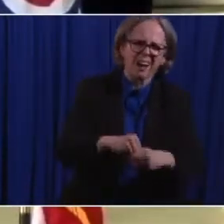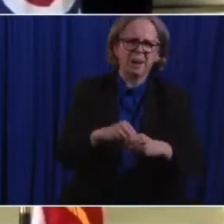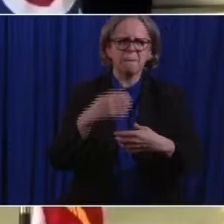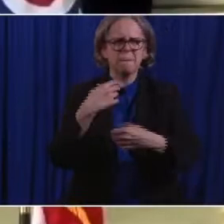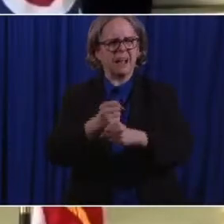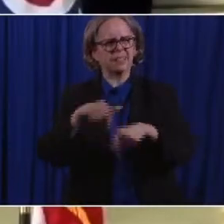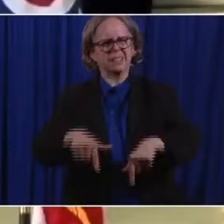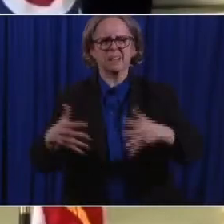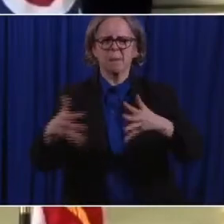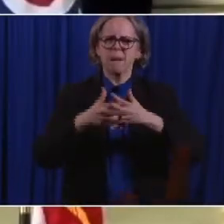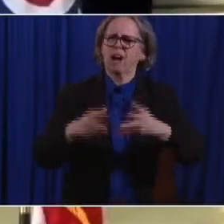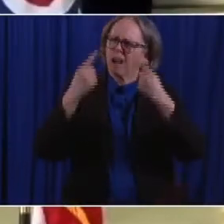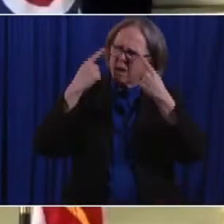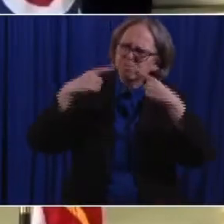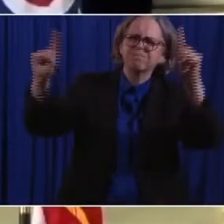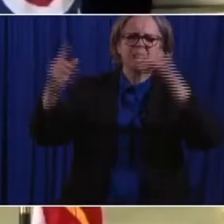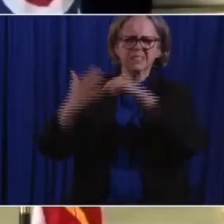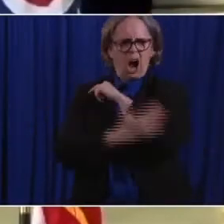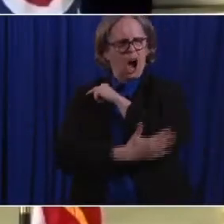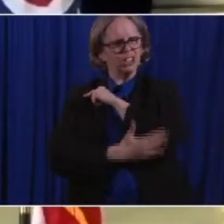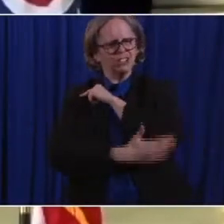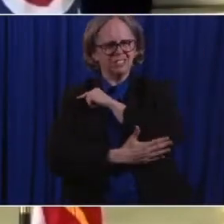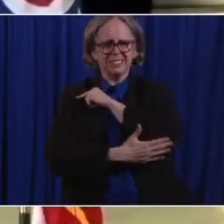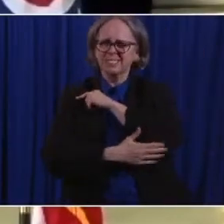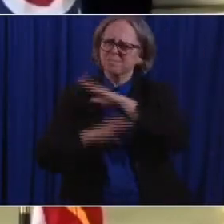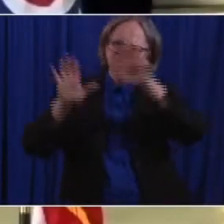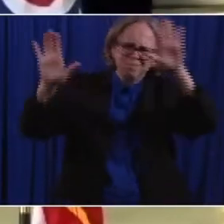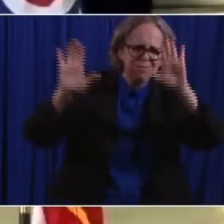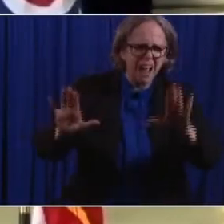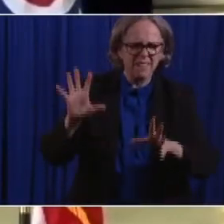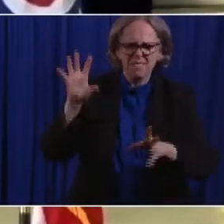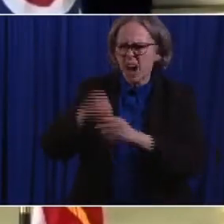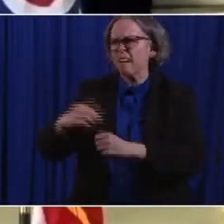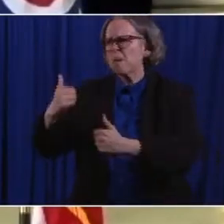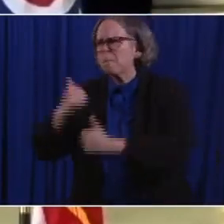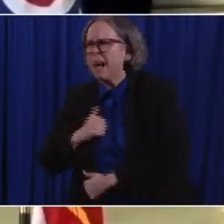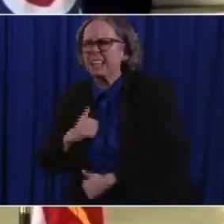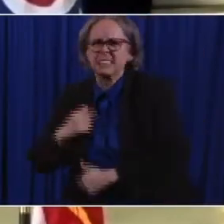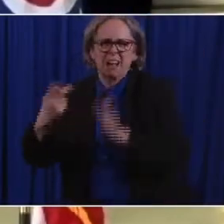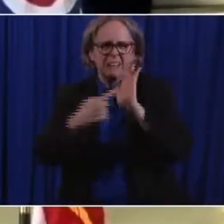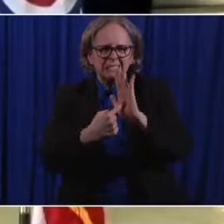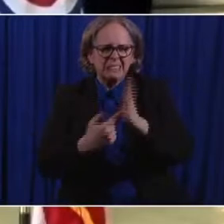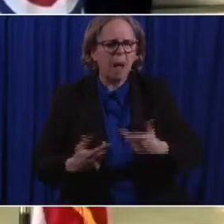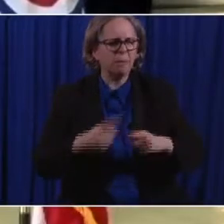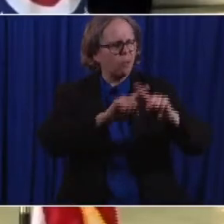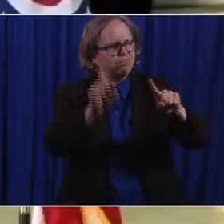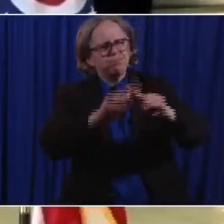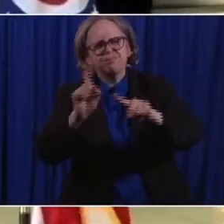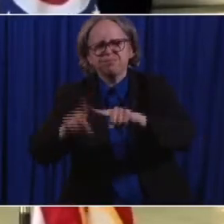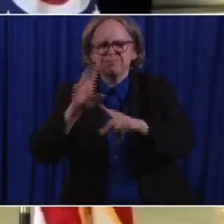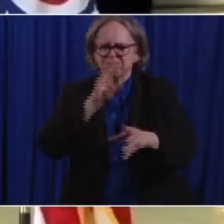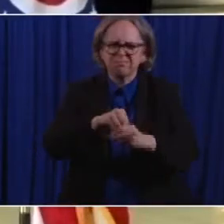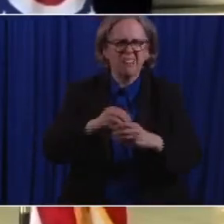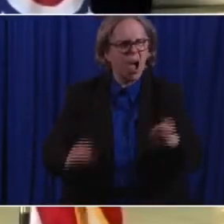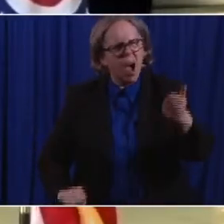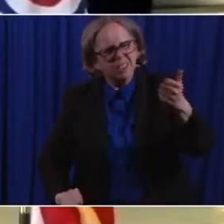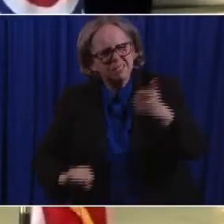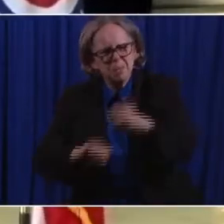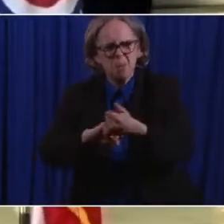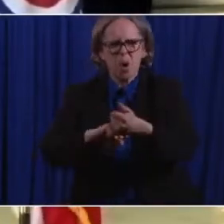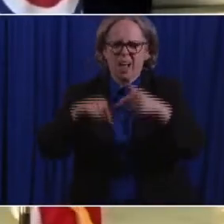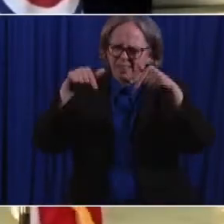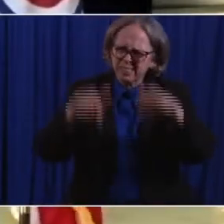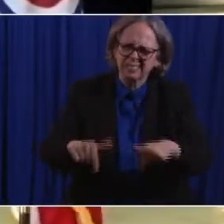in our military, in every walk of life. And they've contributed to making this a wonderful country.